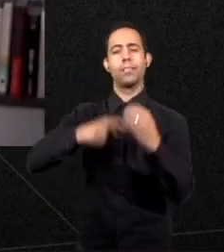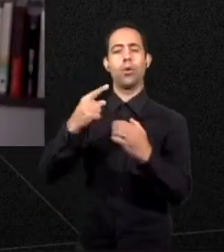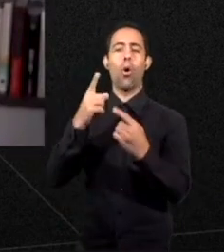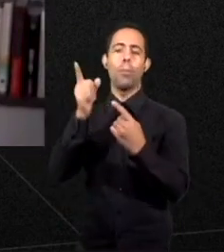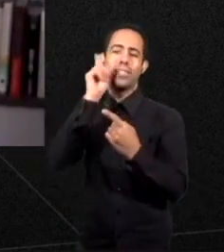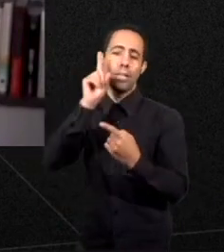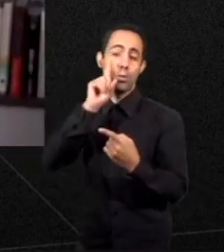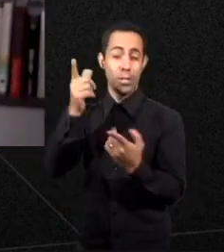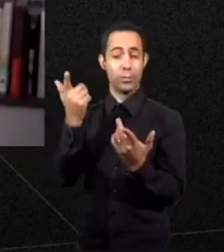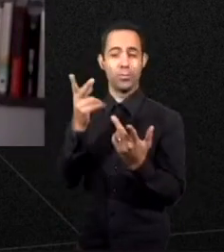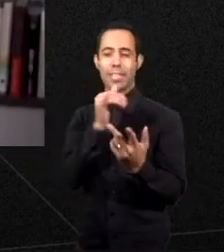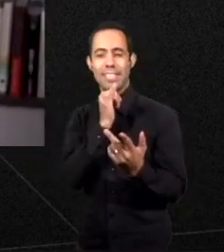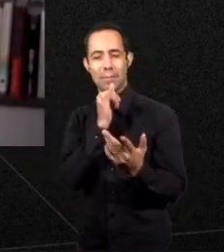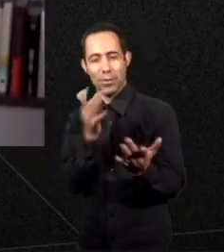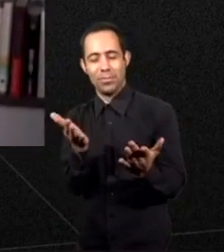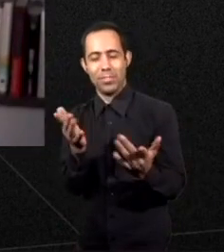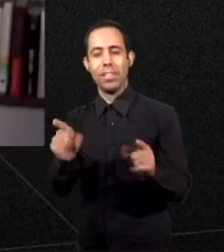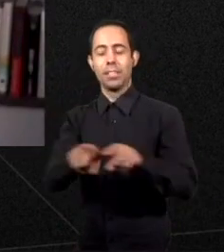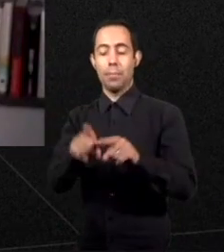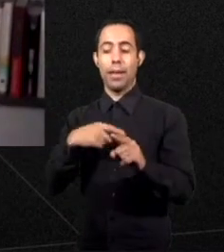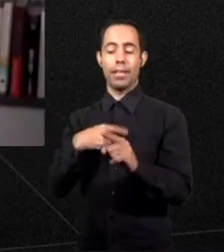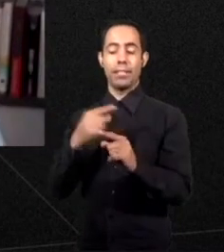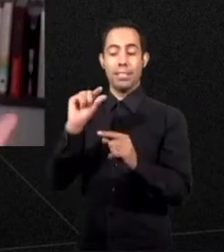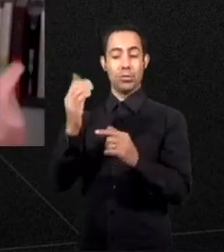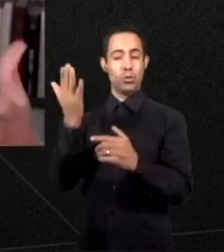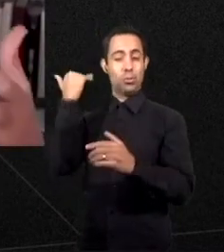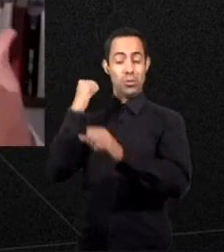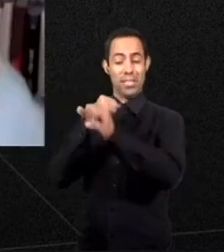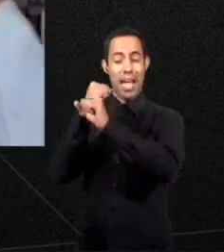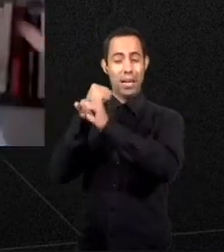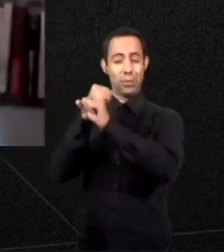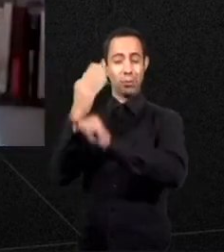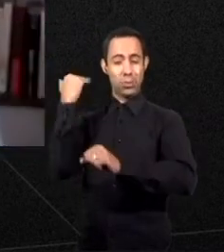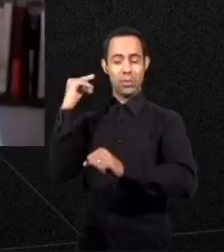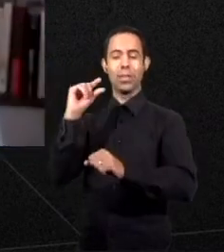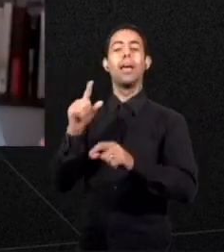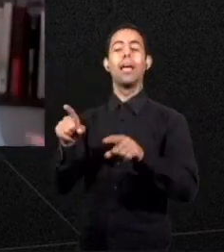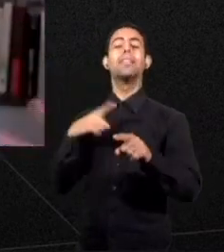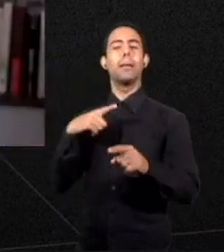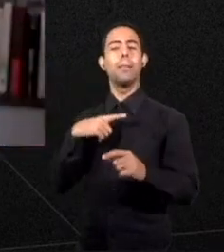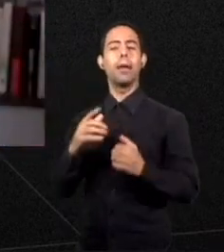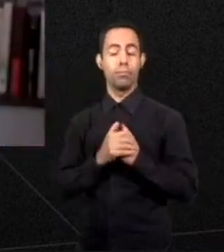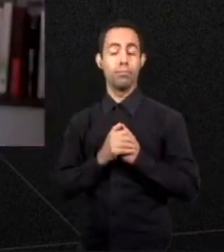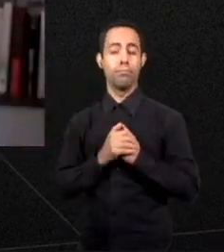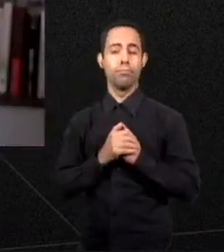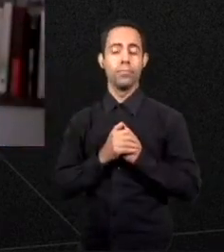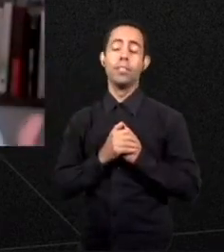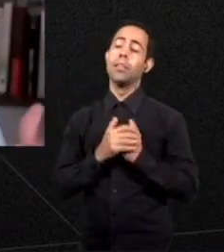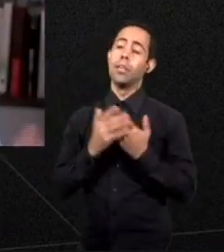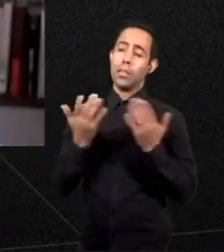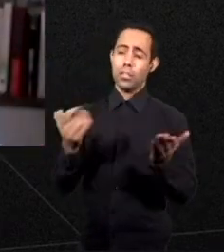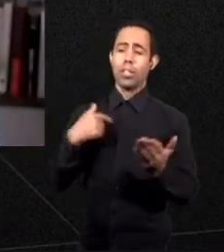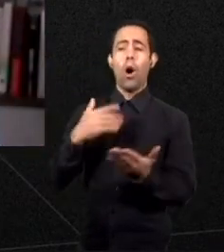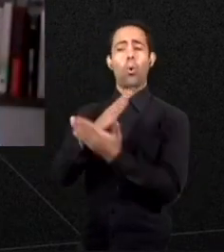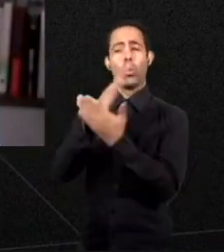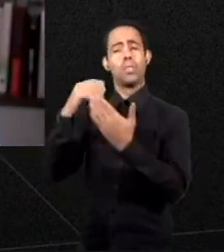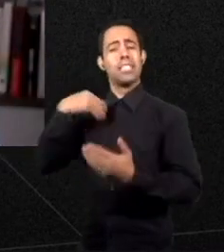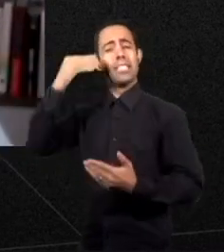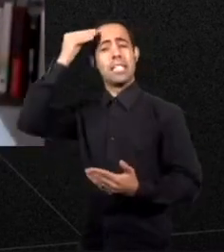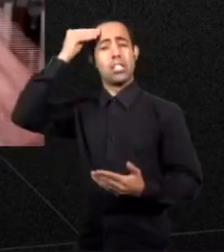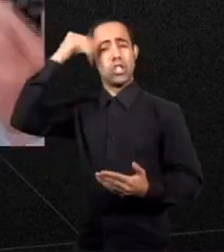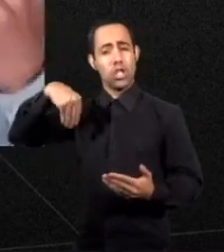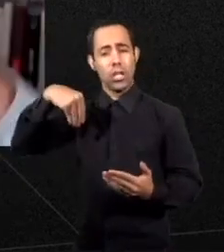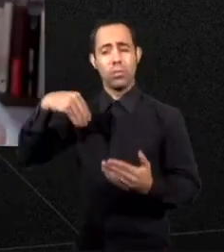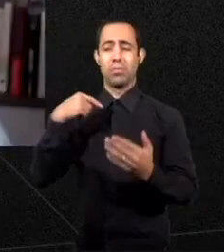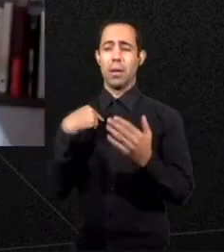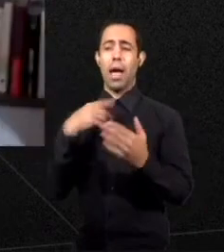the last few years, they not only resigned the job of global leader, they